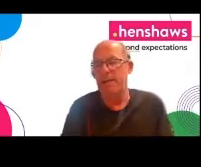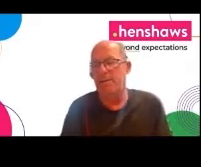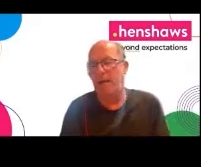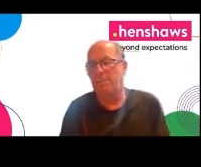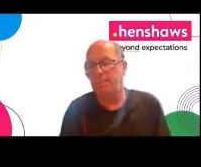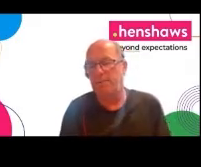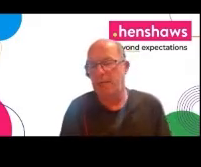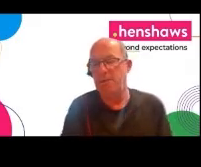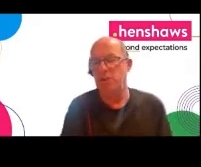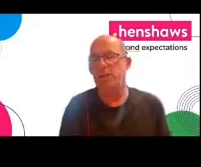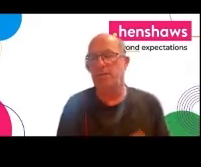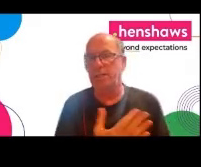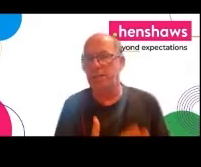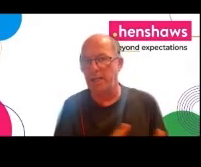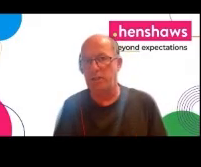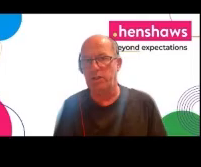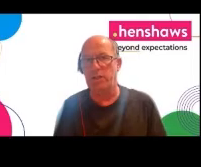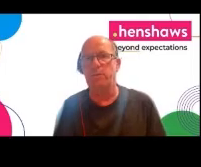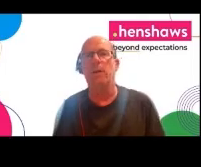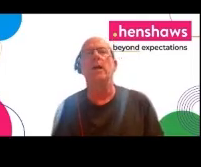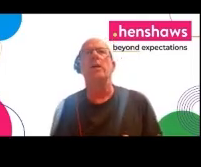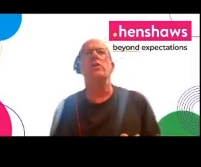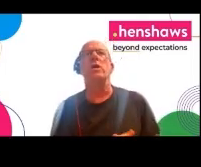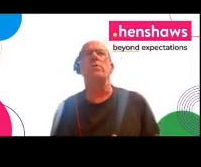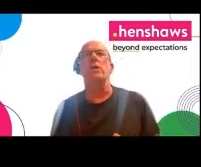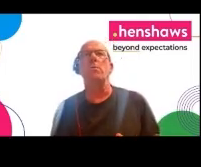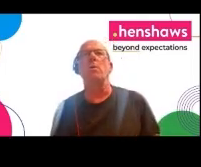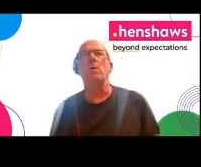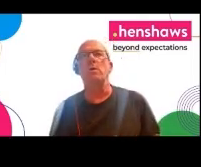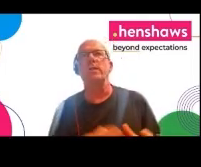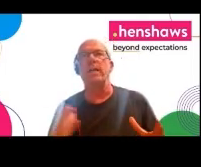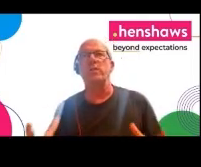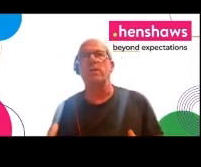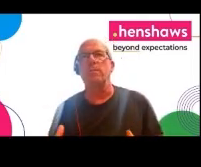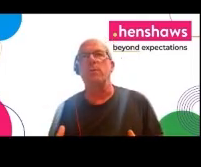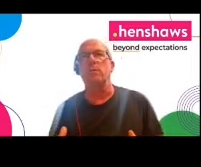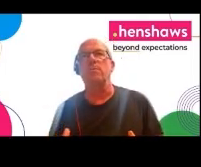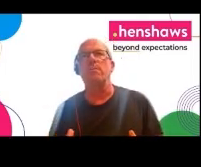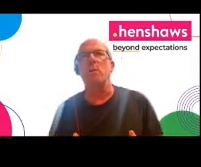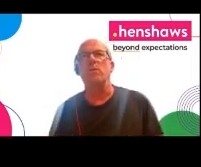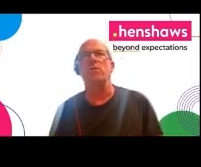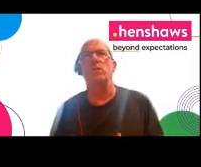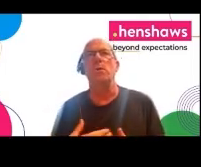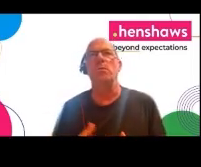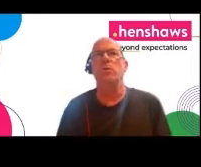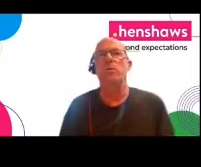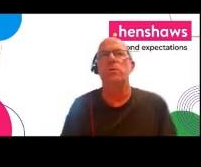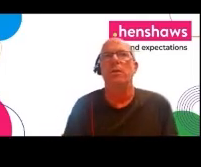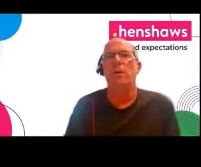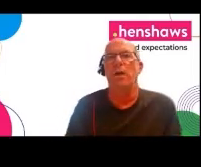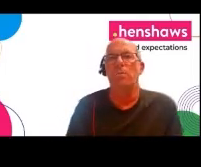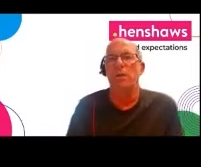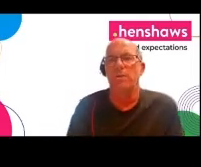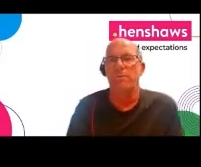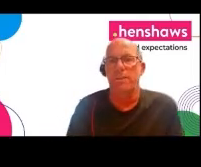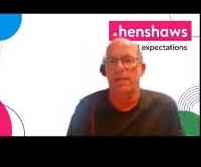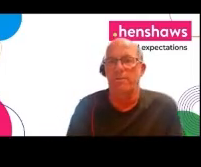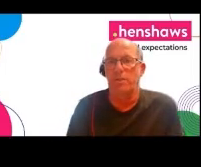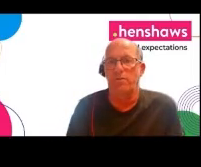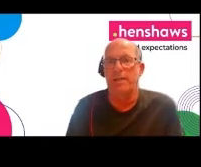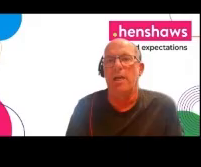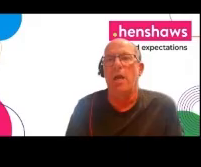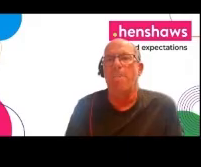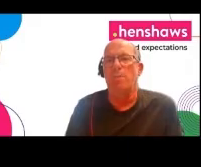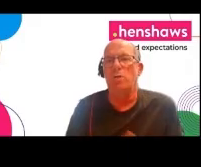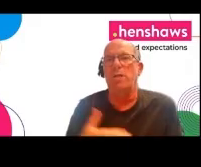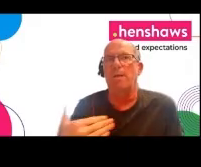designs that app developers generally design to, so that you won't lose text off the bottom of the box, you won't lose words off the side of